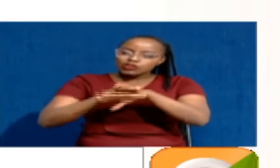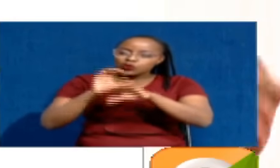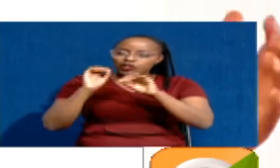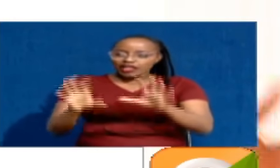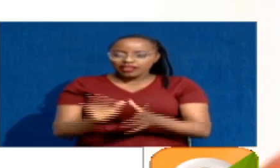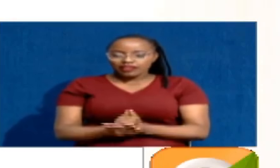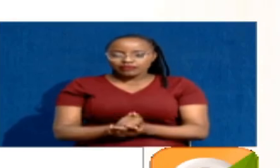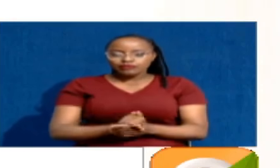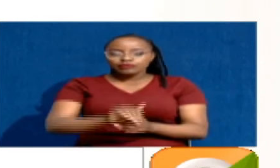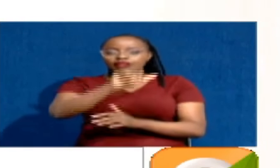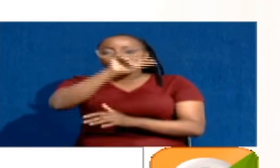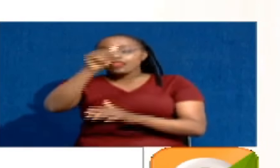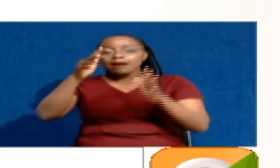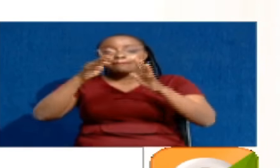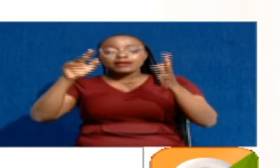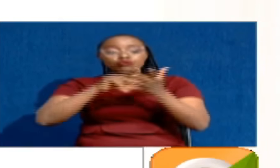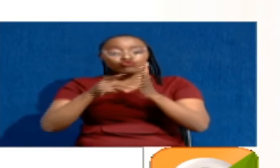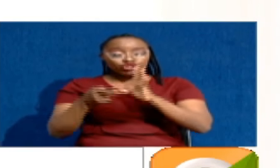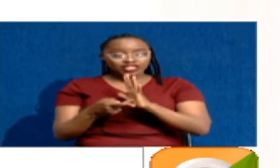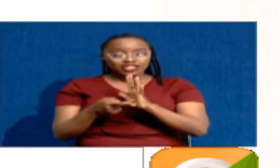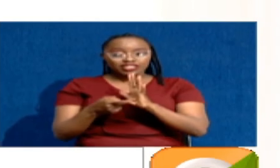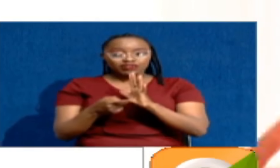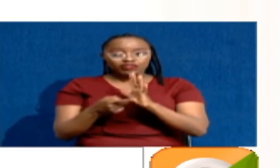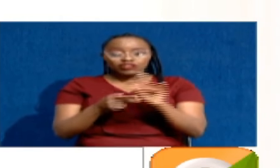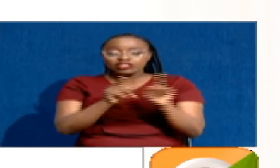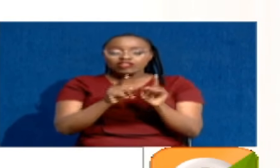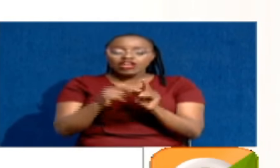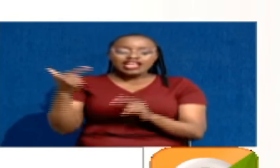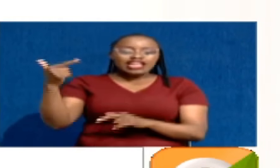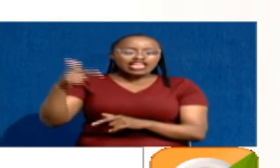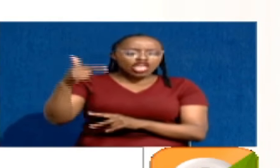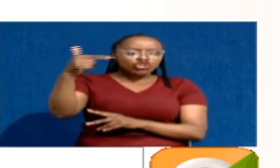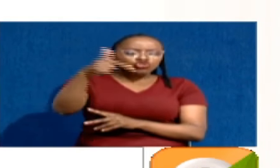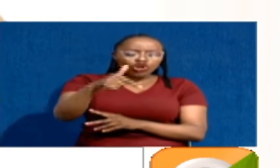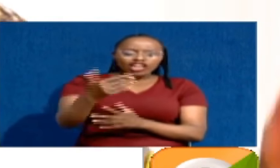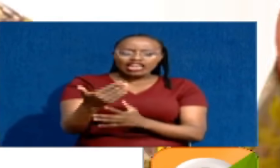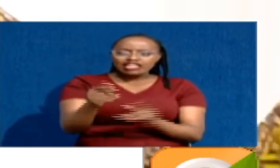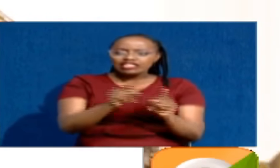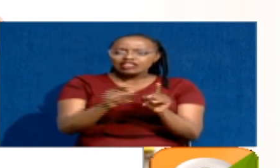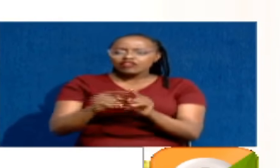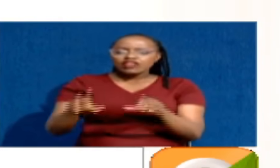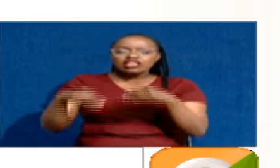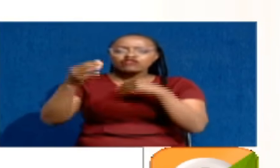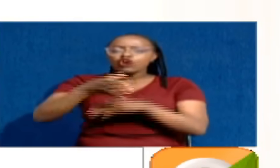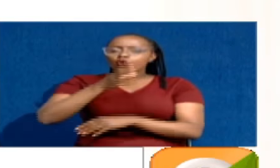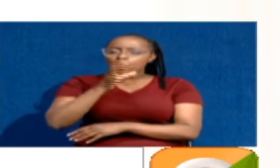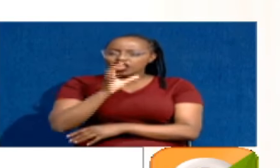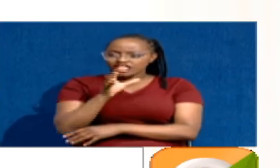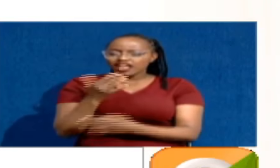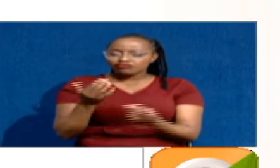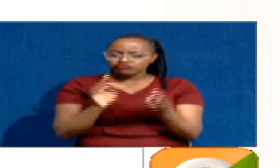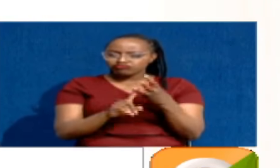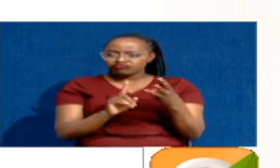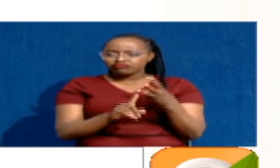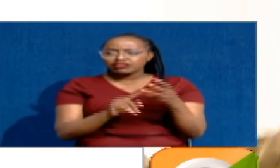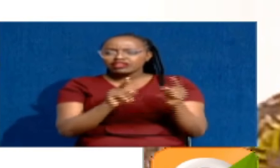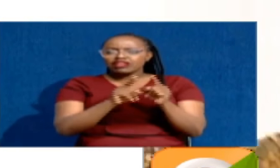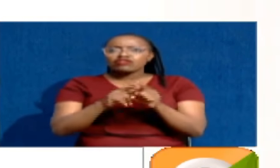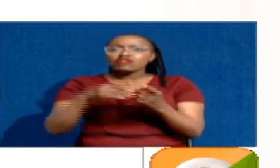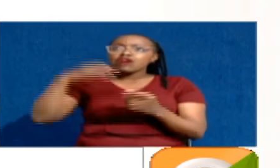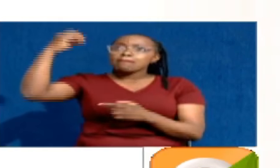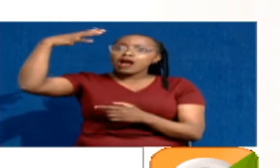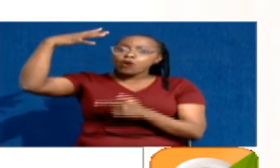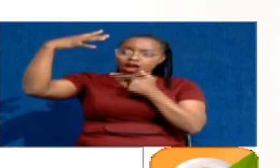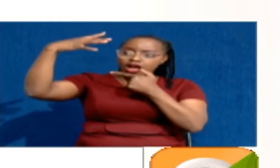Another big project, irrigation, clean water supply, power